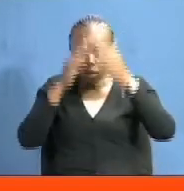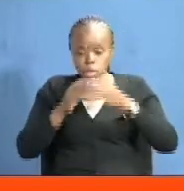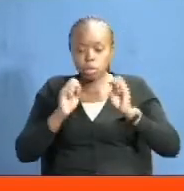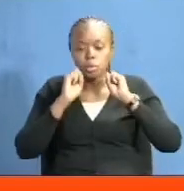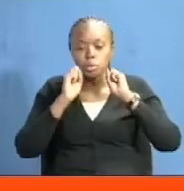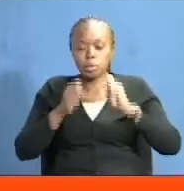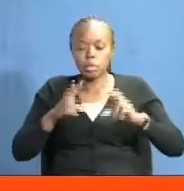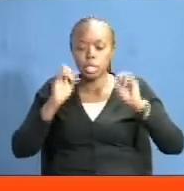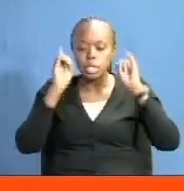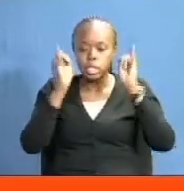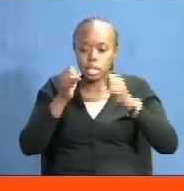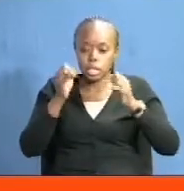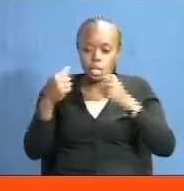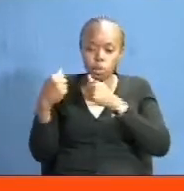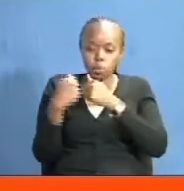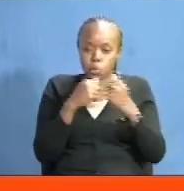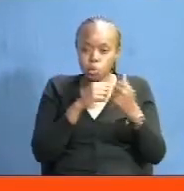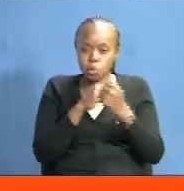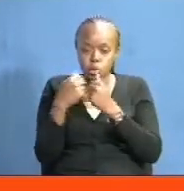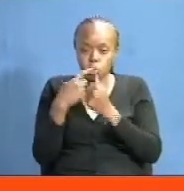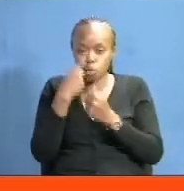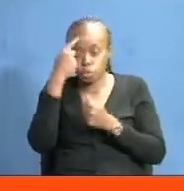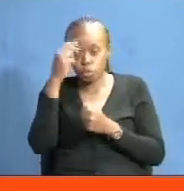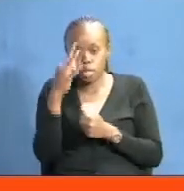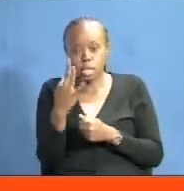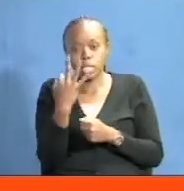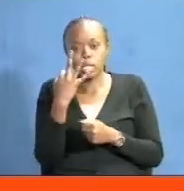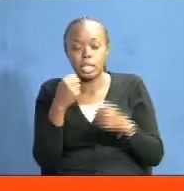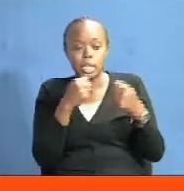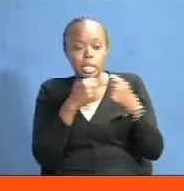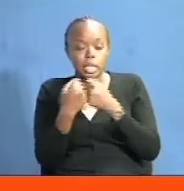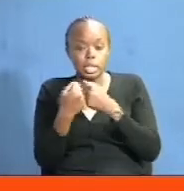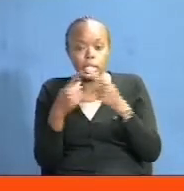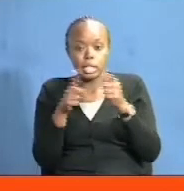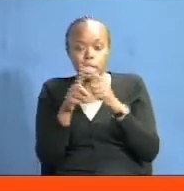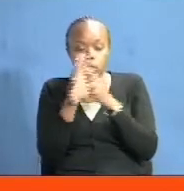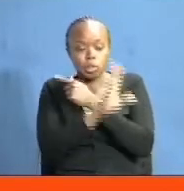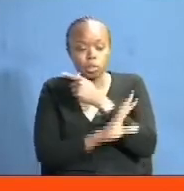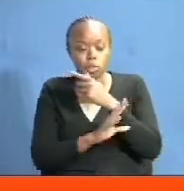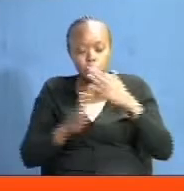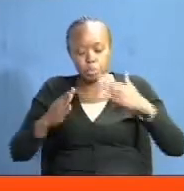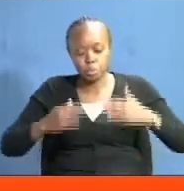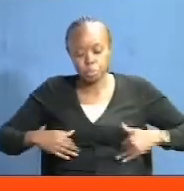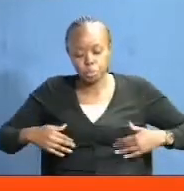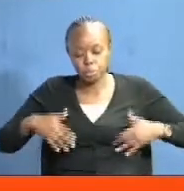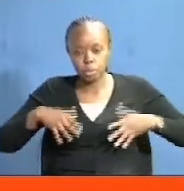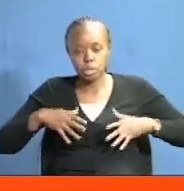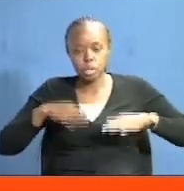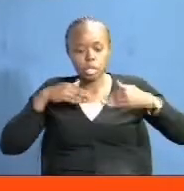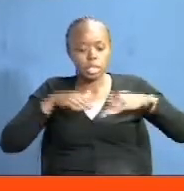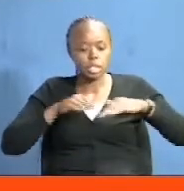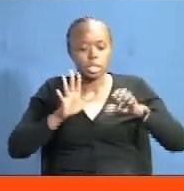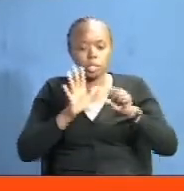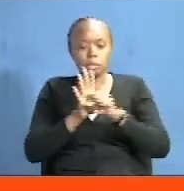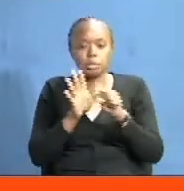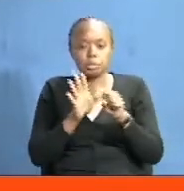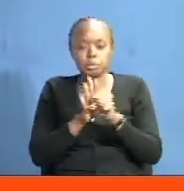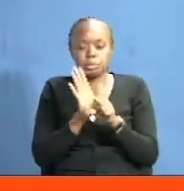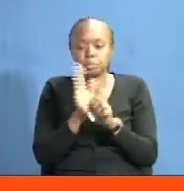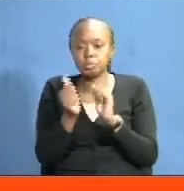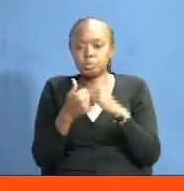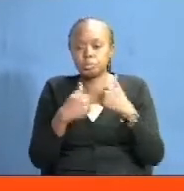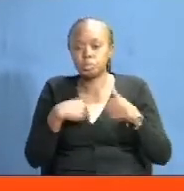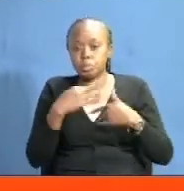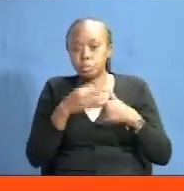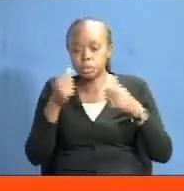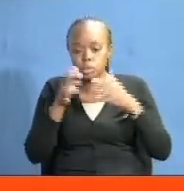take up a new challenge, fight for the third liberation. We have challenges as a country, and the young people suffer those challenges the most. The current crop of